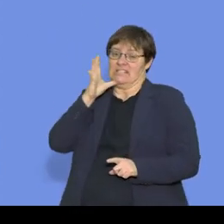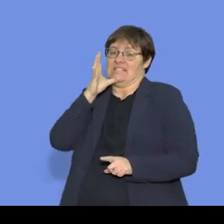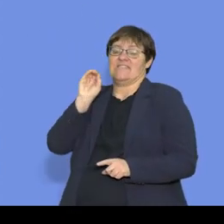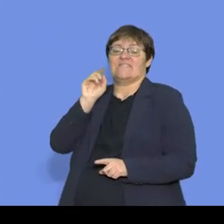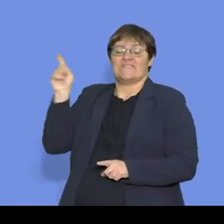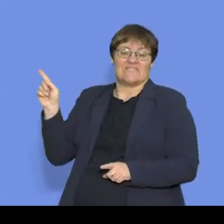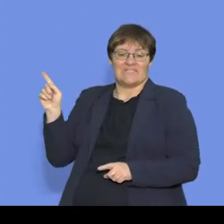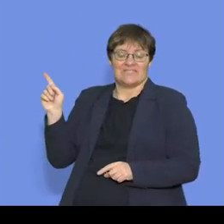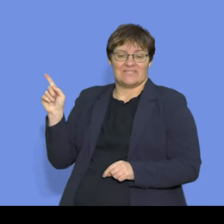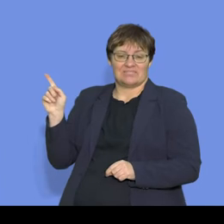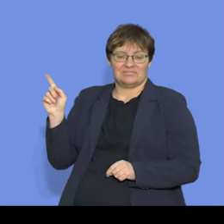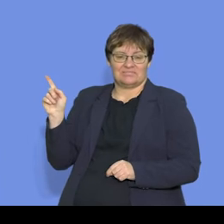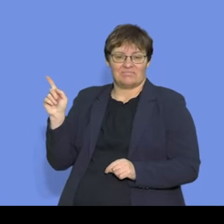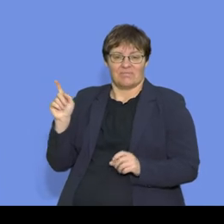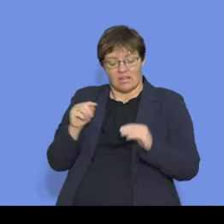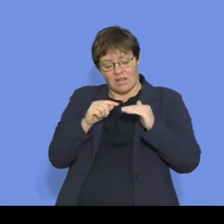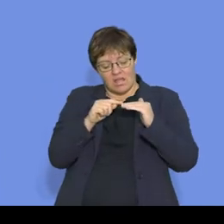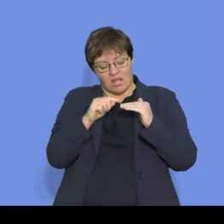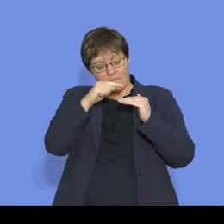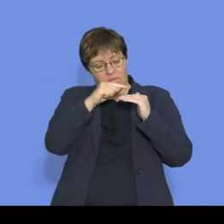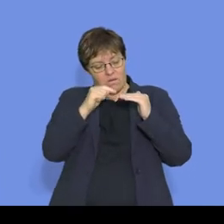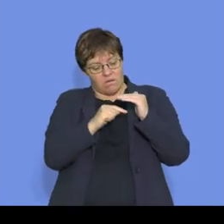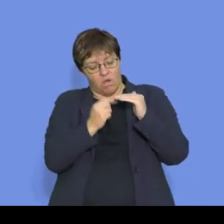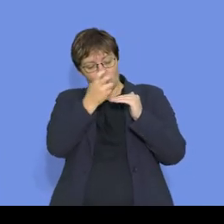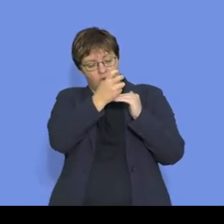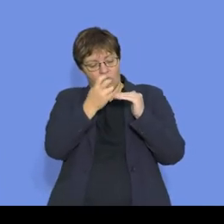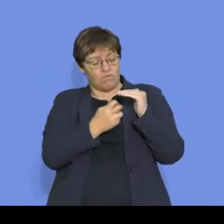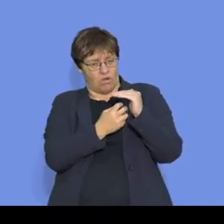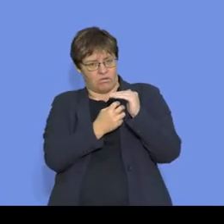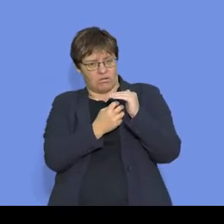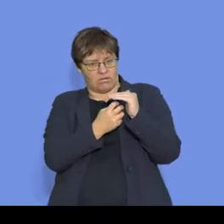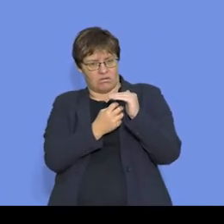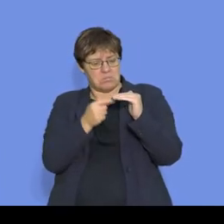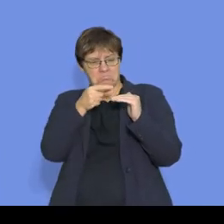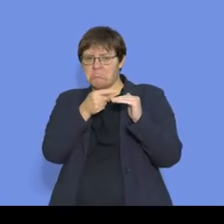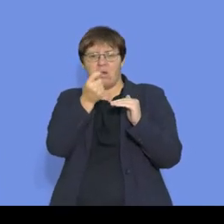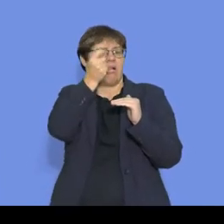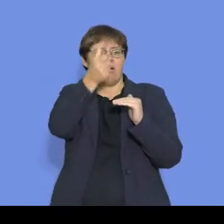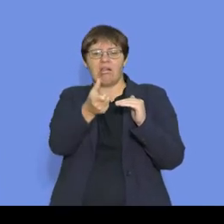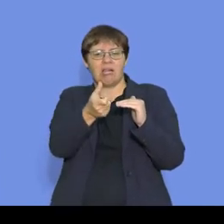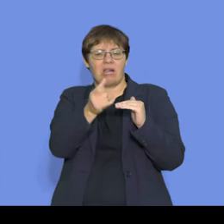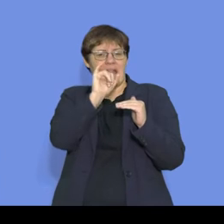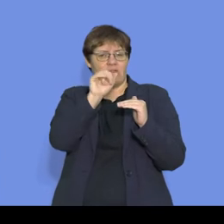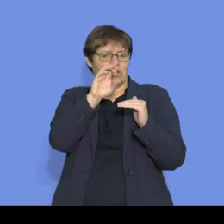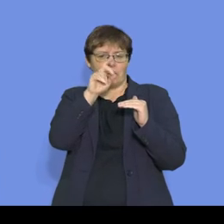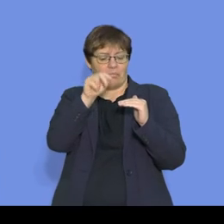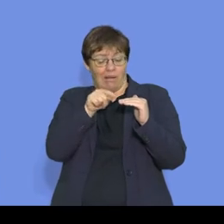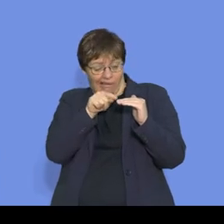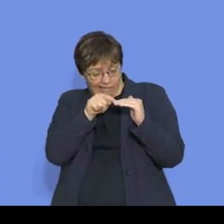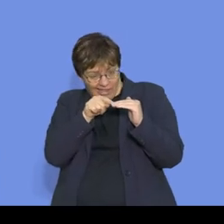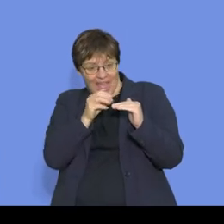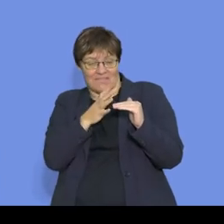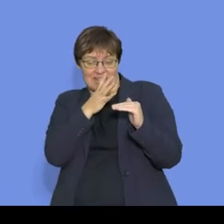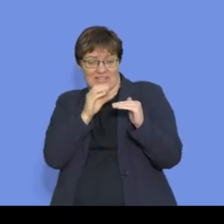rocks above and below this had very, very little iridium in them.